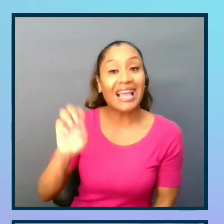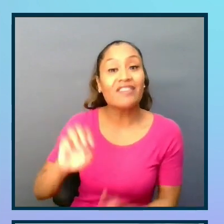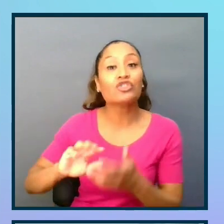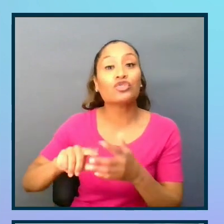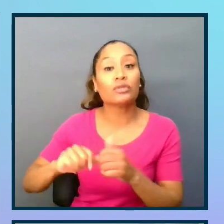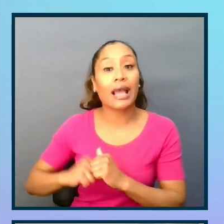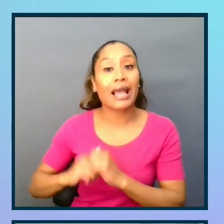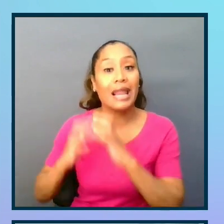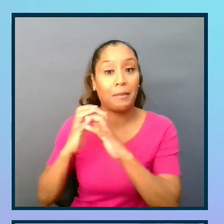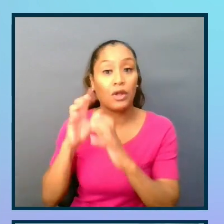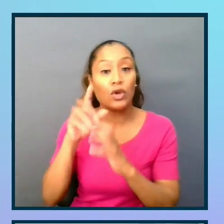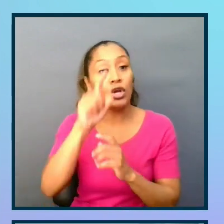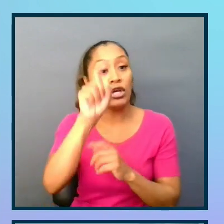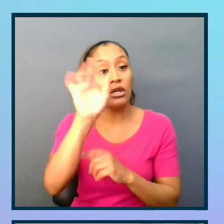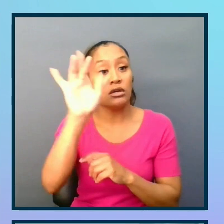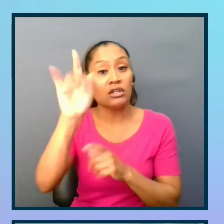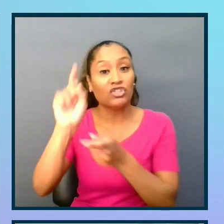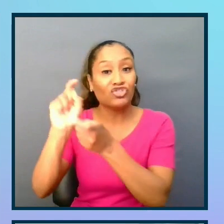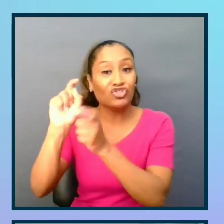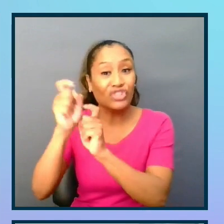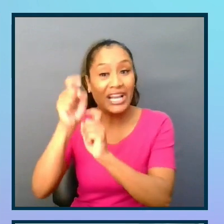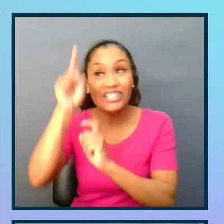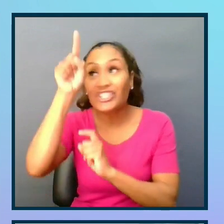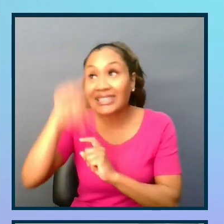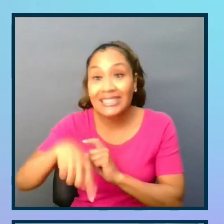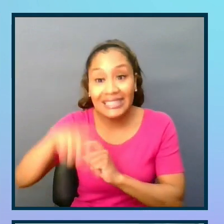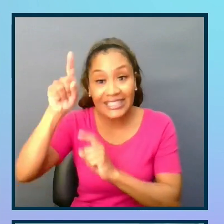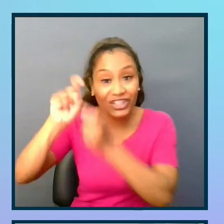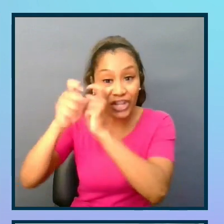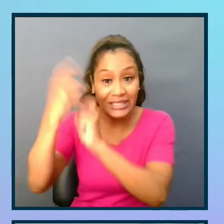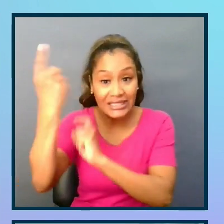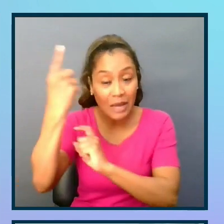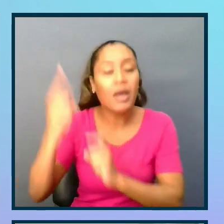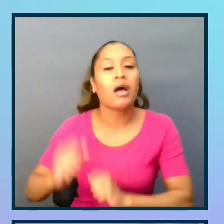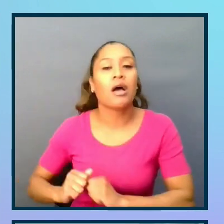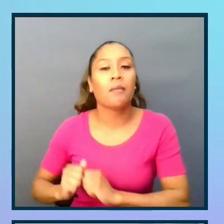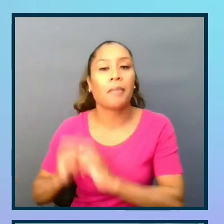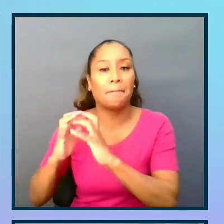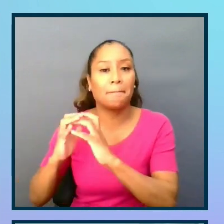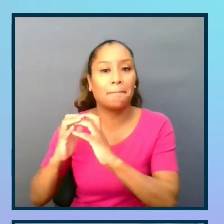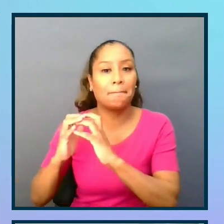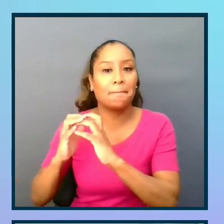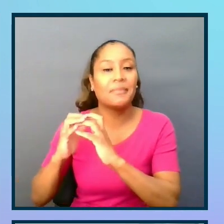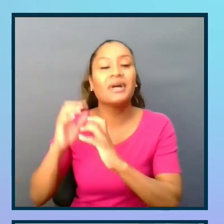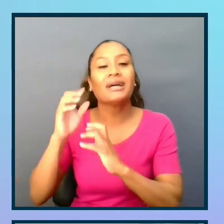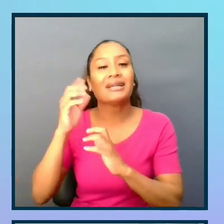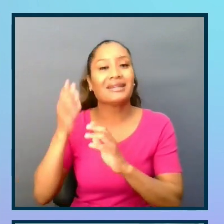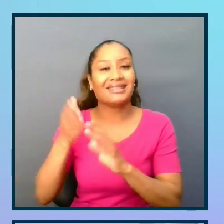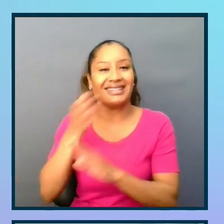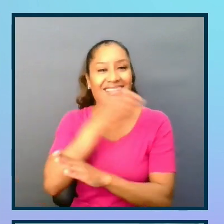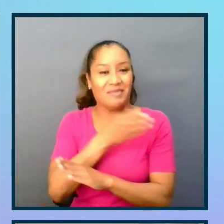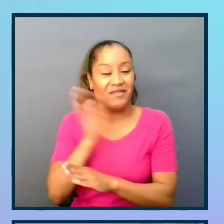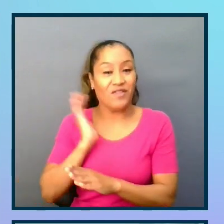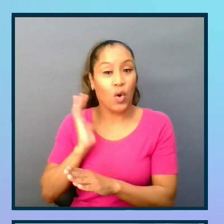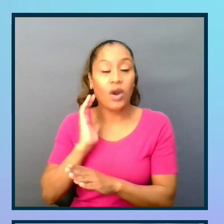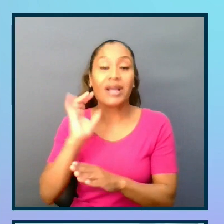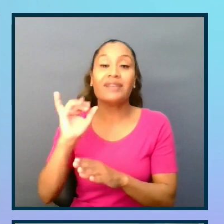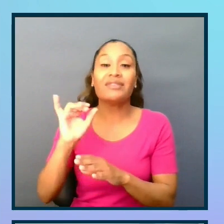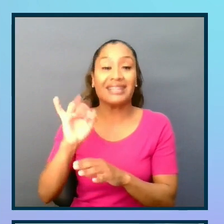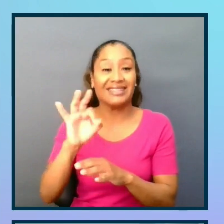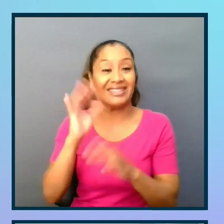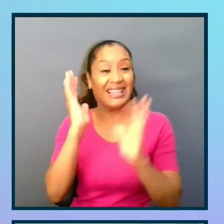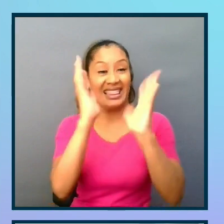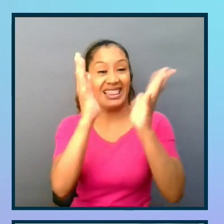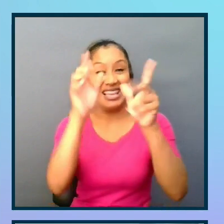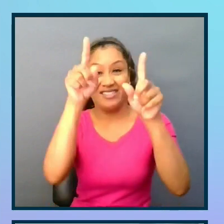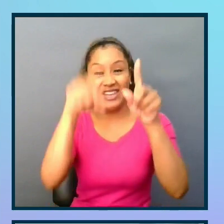you make a change anywhere on here that's different from whatever the settings were saved before. So if the settings are just like this, it's going to